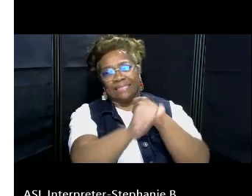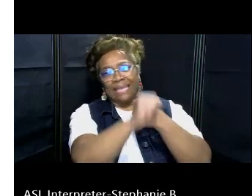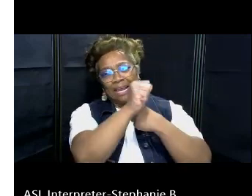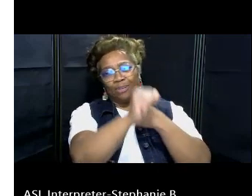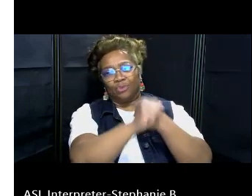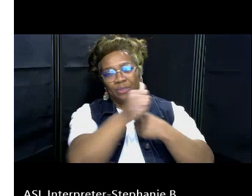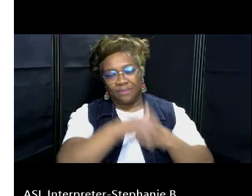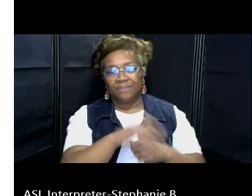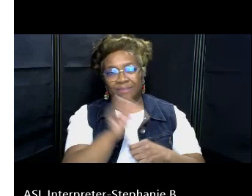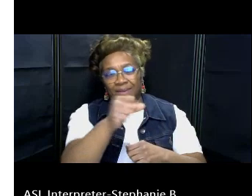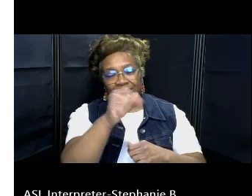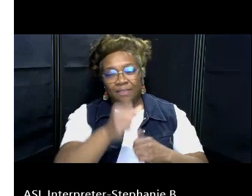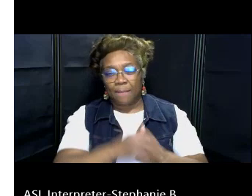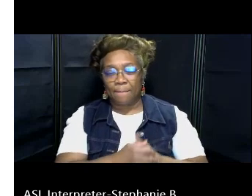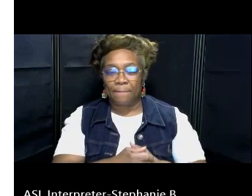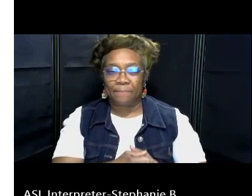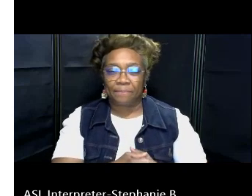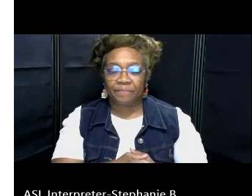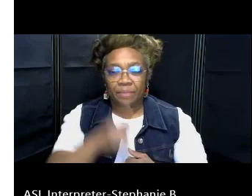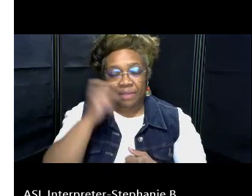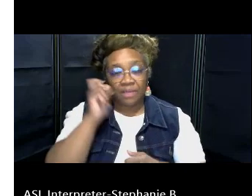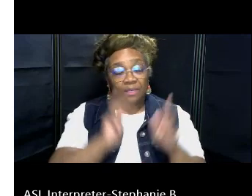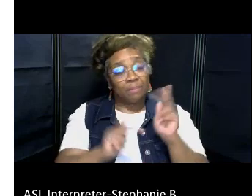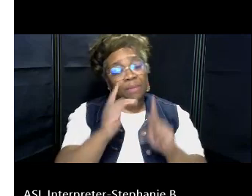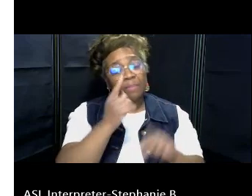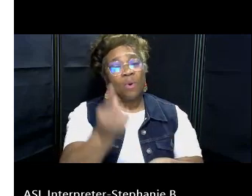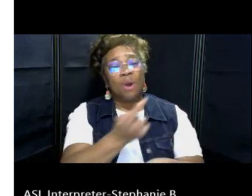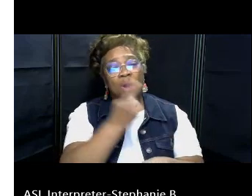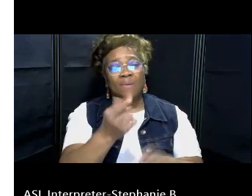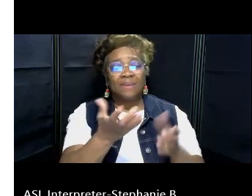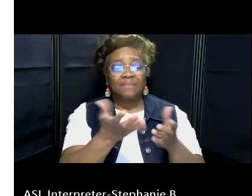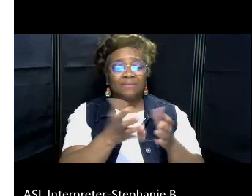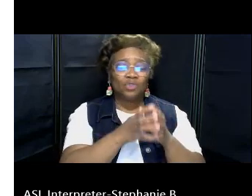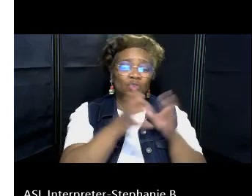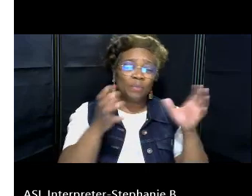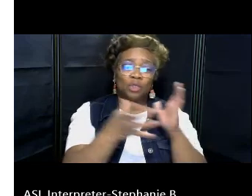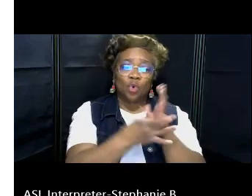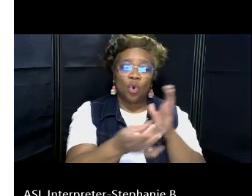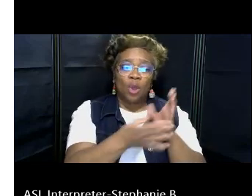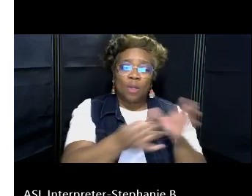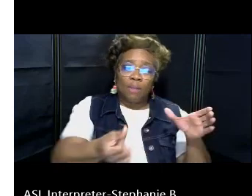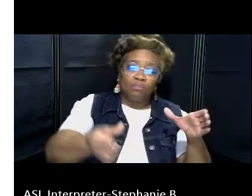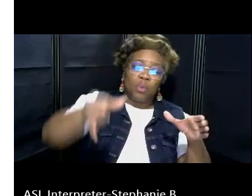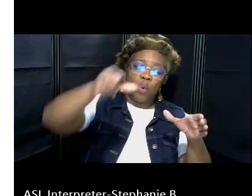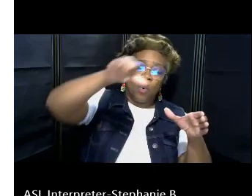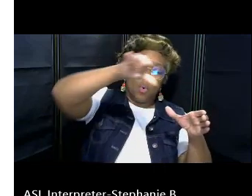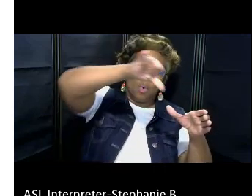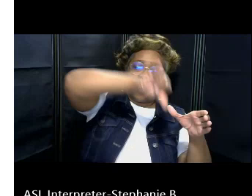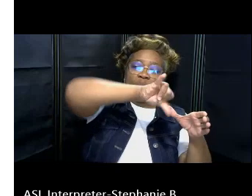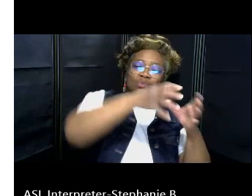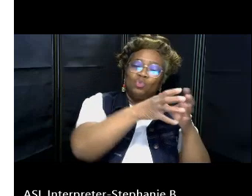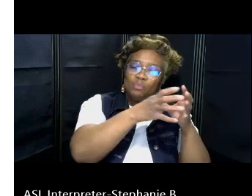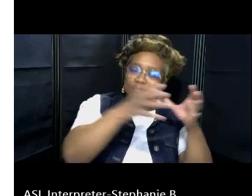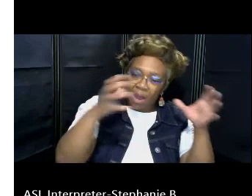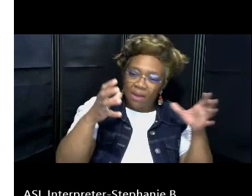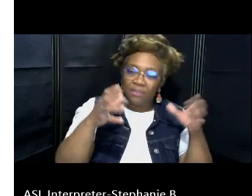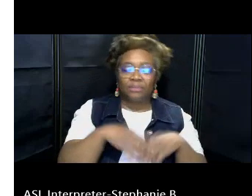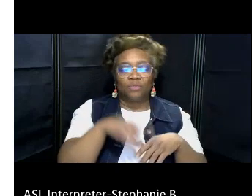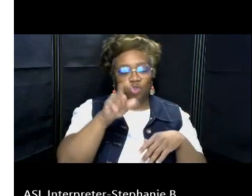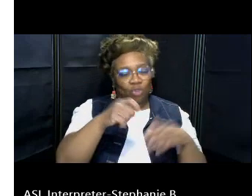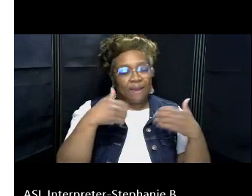I do, because people always put too much oil in them. They should have a fill